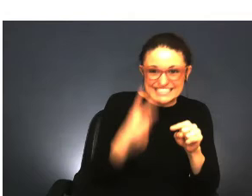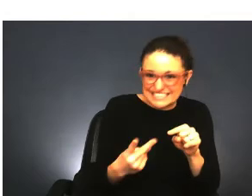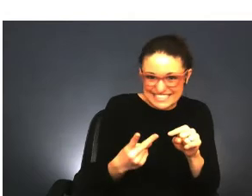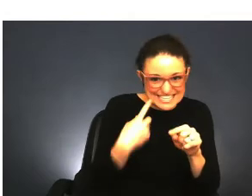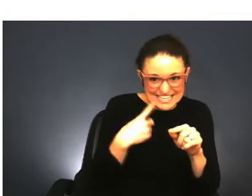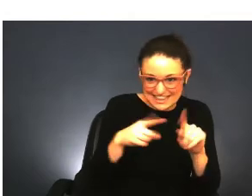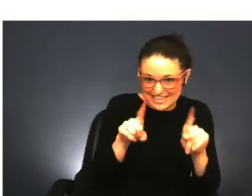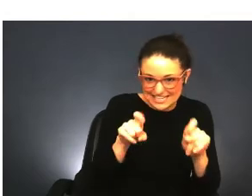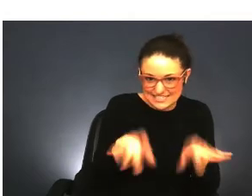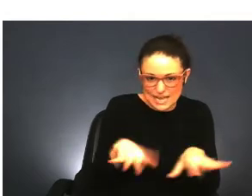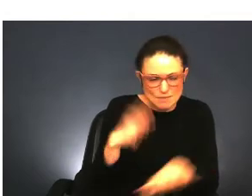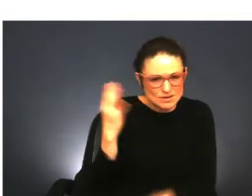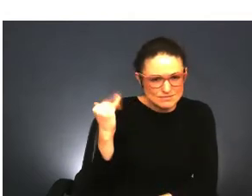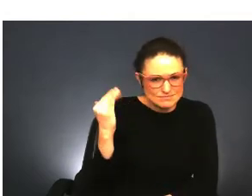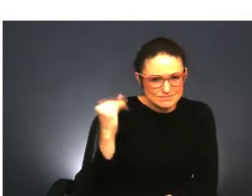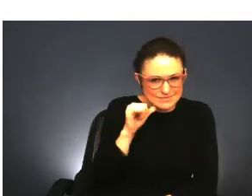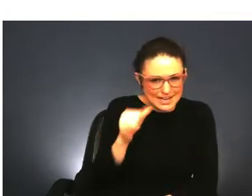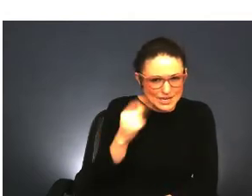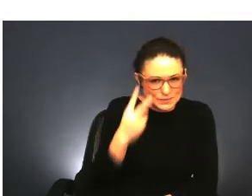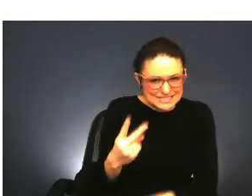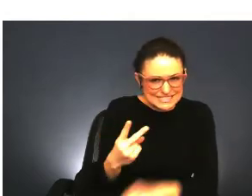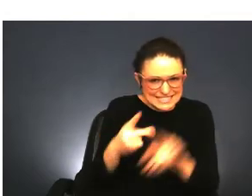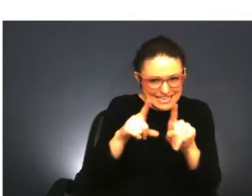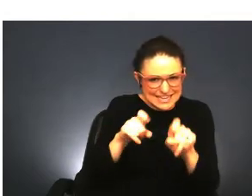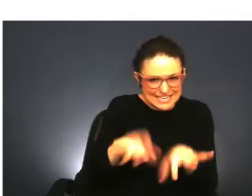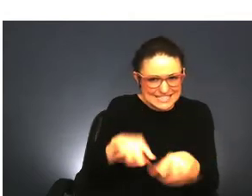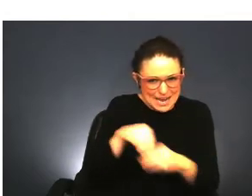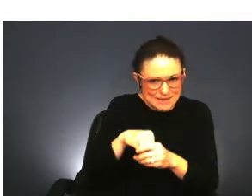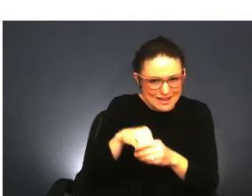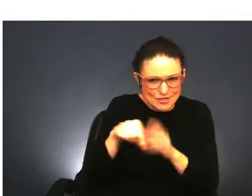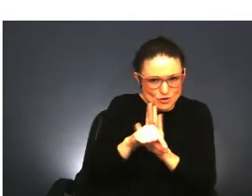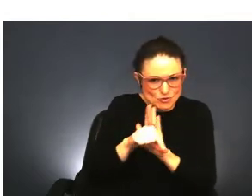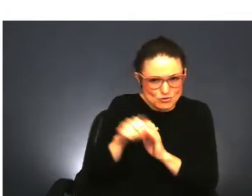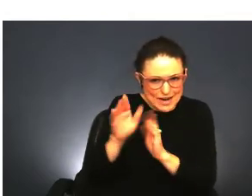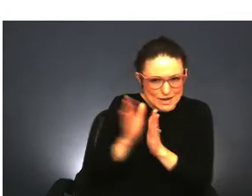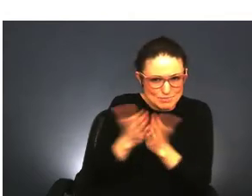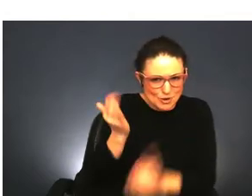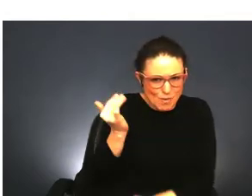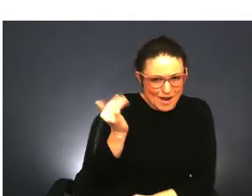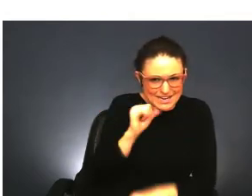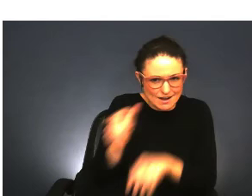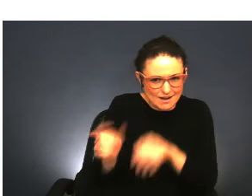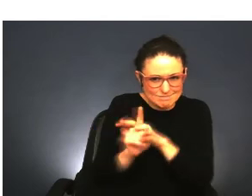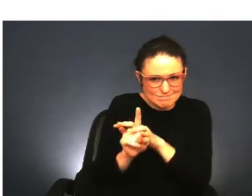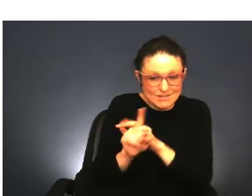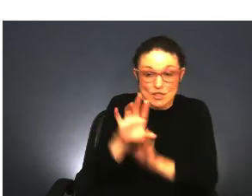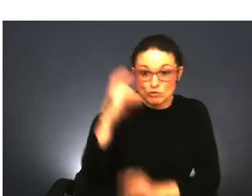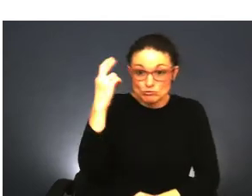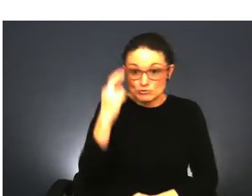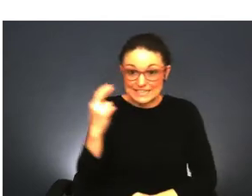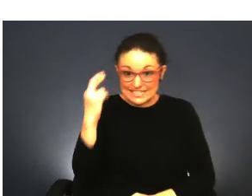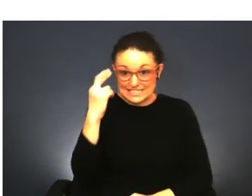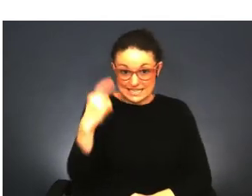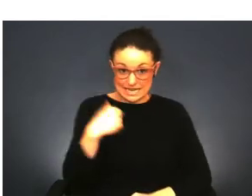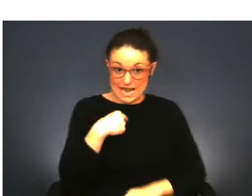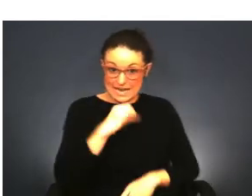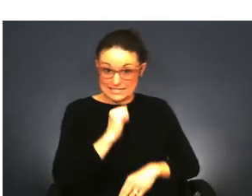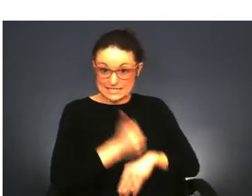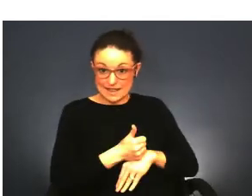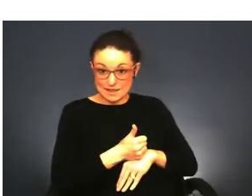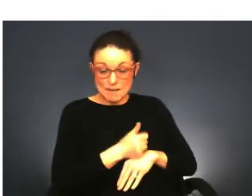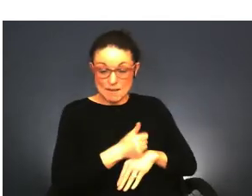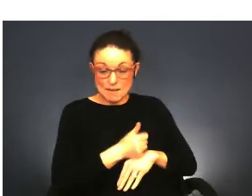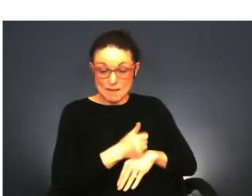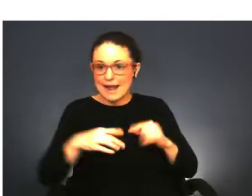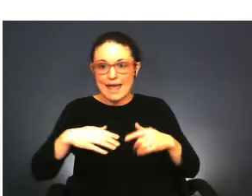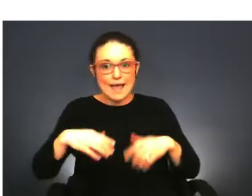So why don't I see that exam in my gradebook? The reason is because I've set these up and I have not told